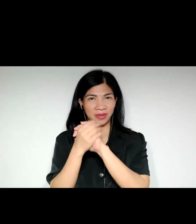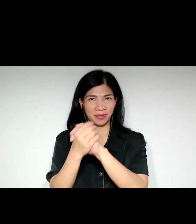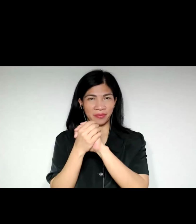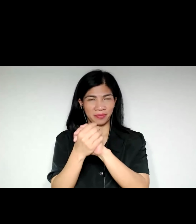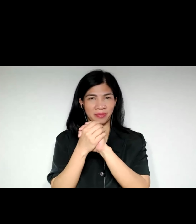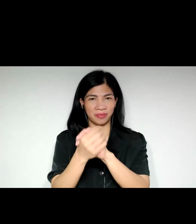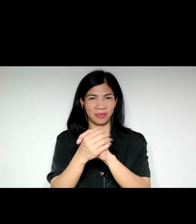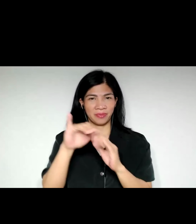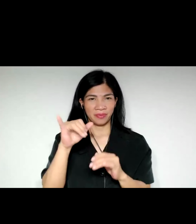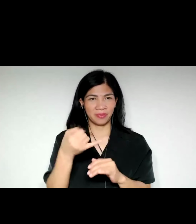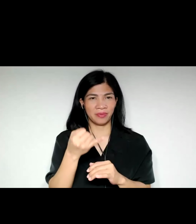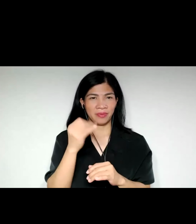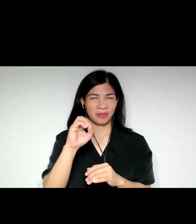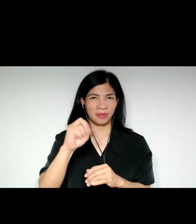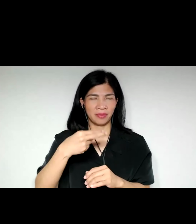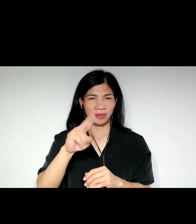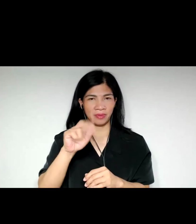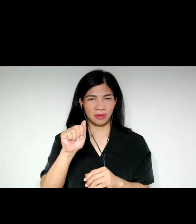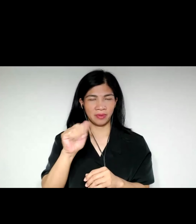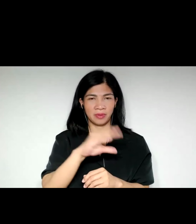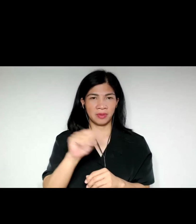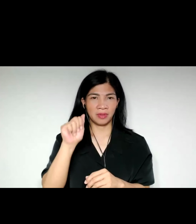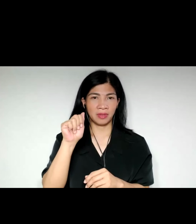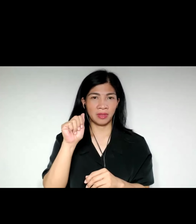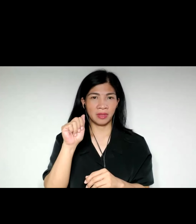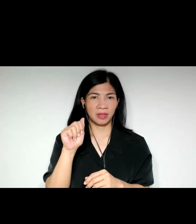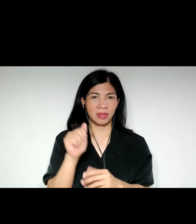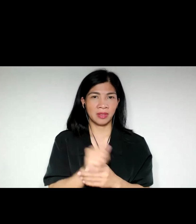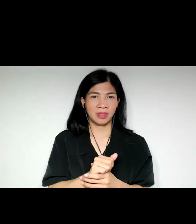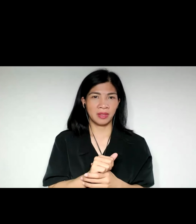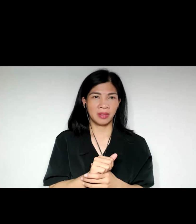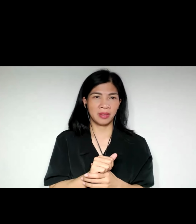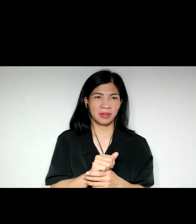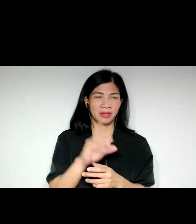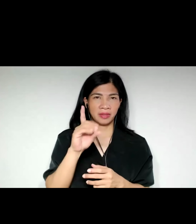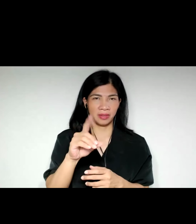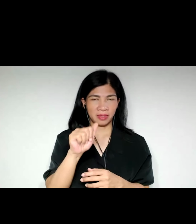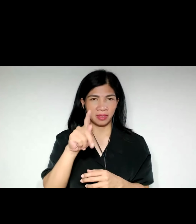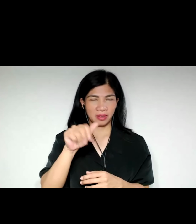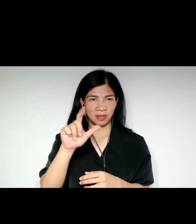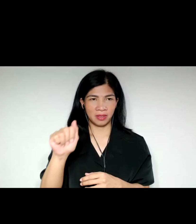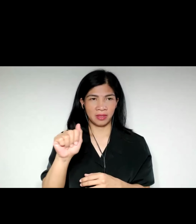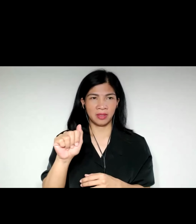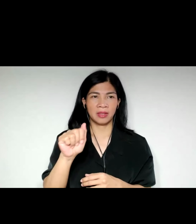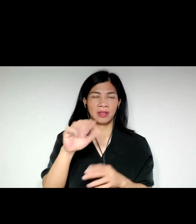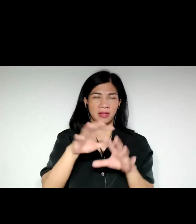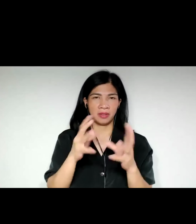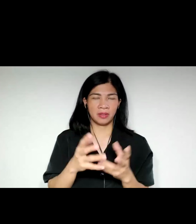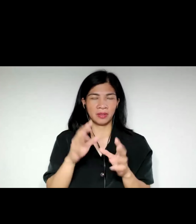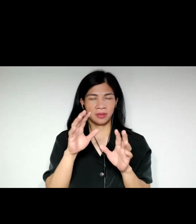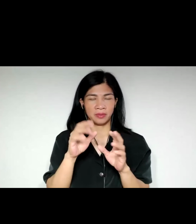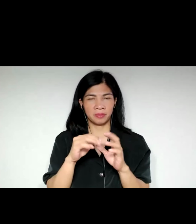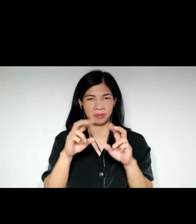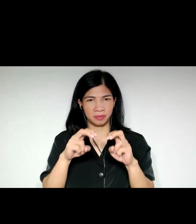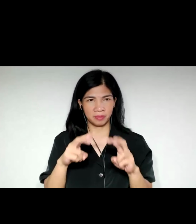again, Joshua and Dakila and Active Vista and AIS and the World Climate Research Program. Thank you, Daniel,